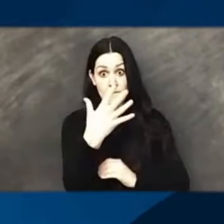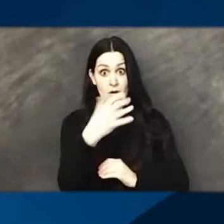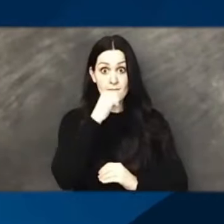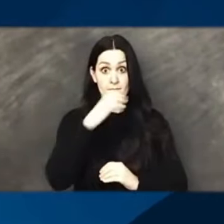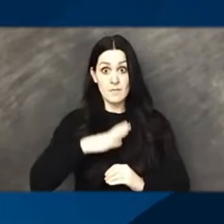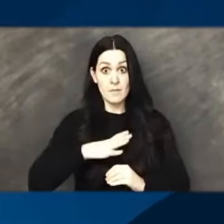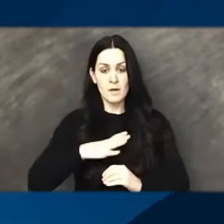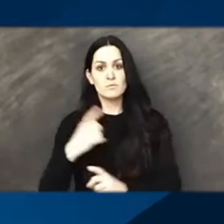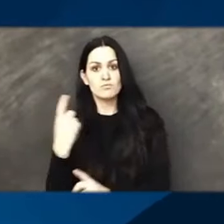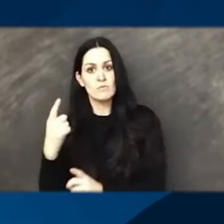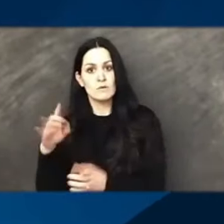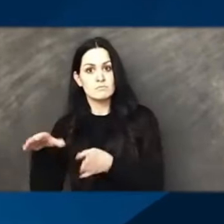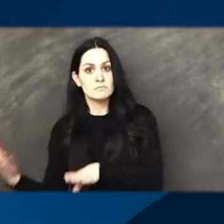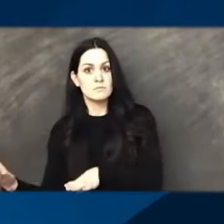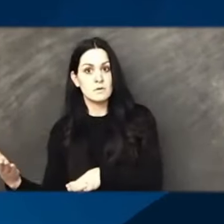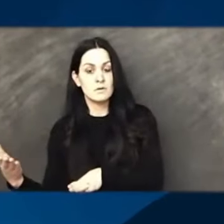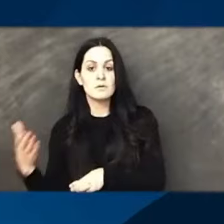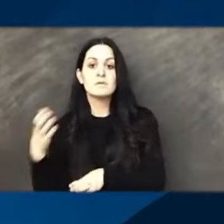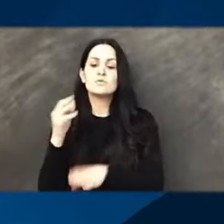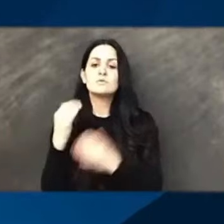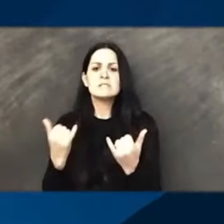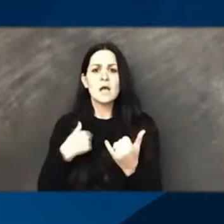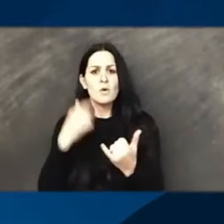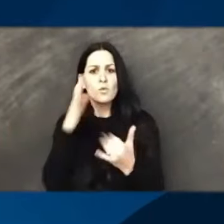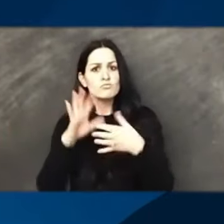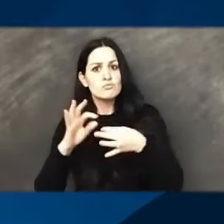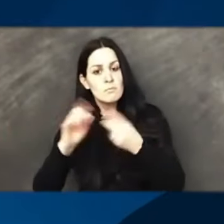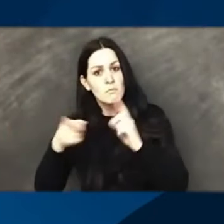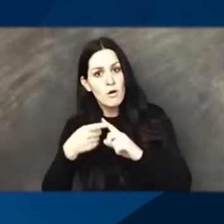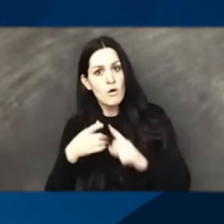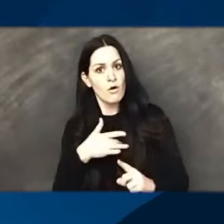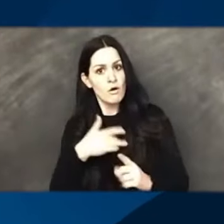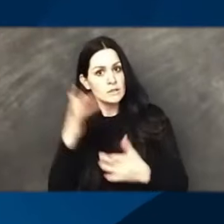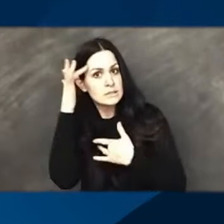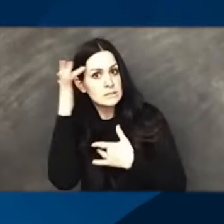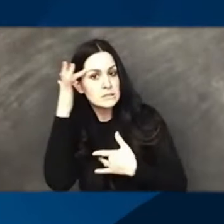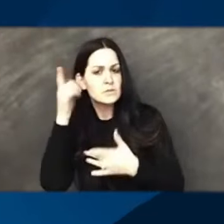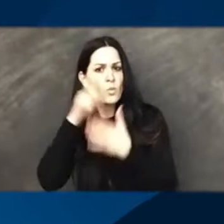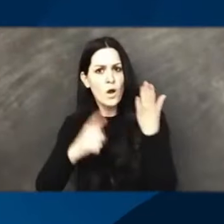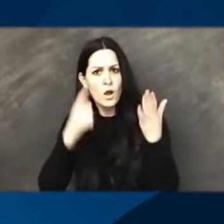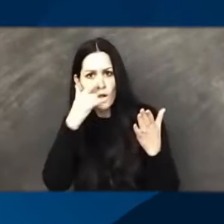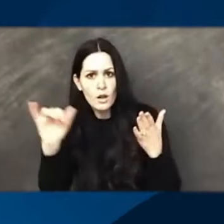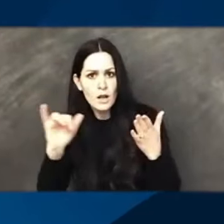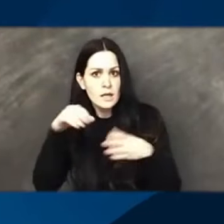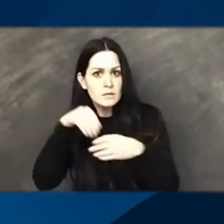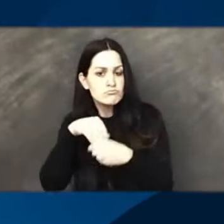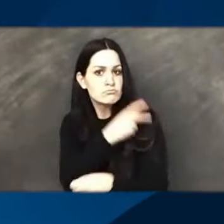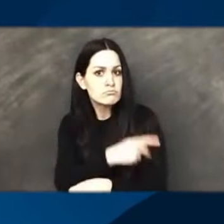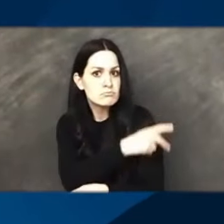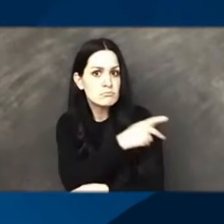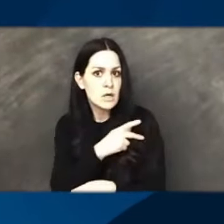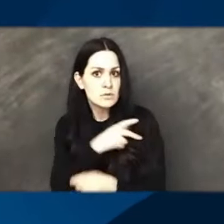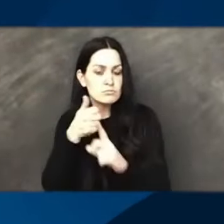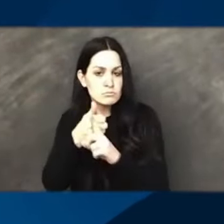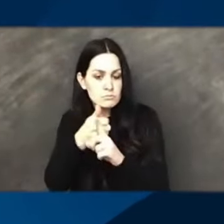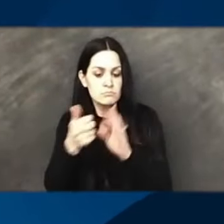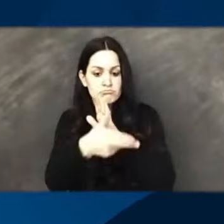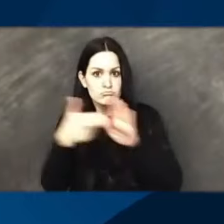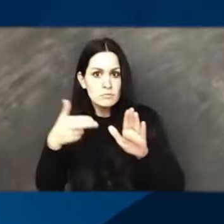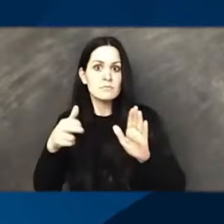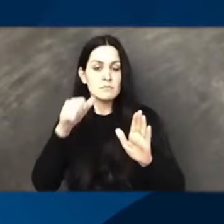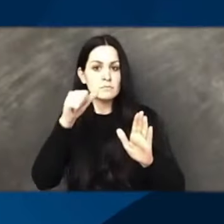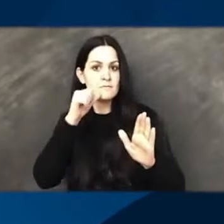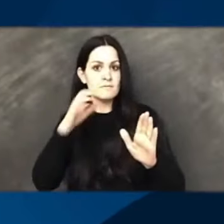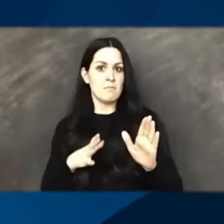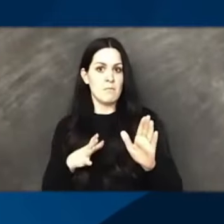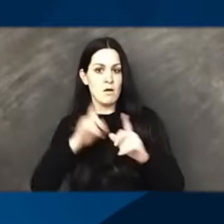deaths. Today, we're going to be talking about heart disease and how it manifests in patients who are assigned female at birth.